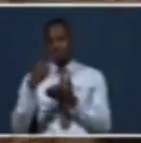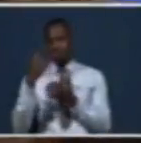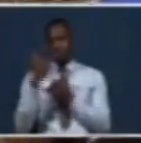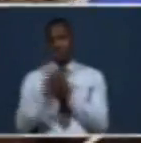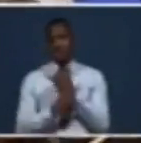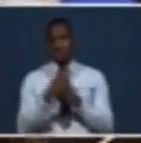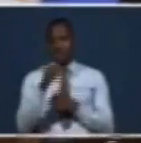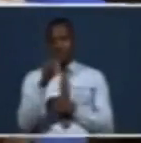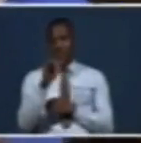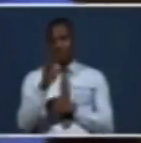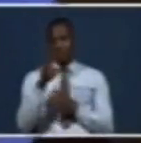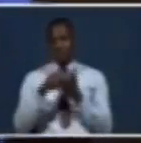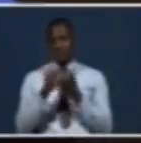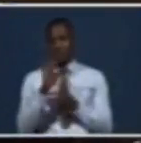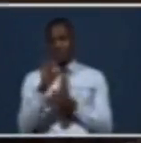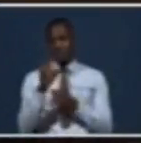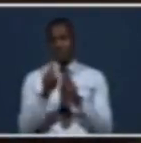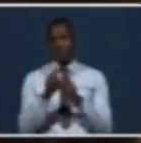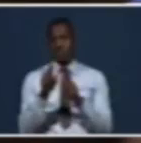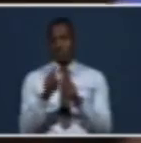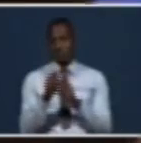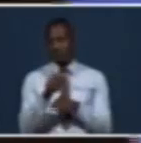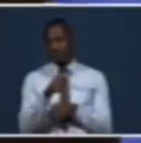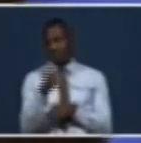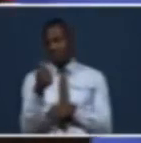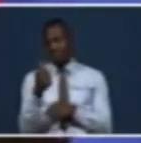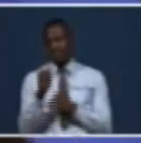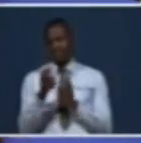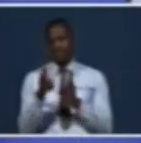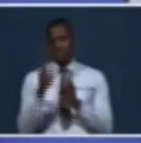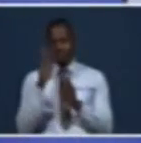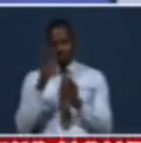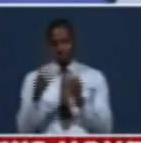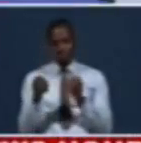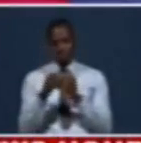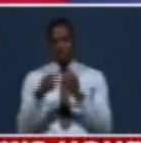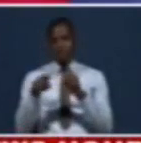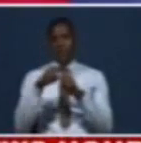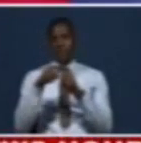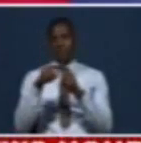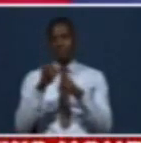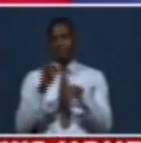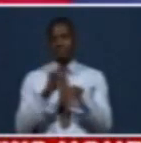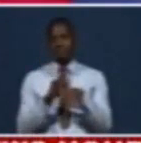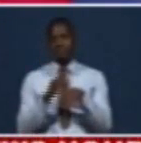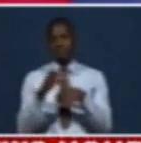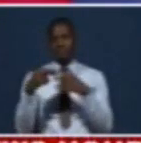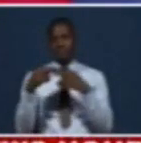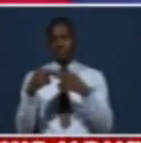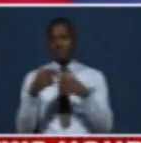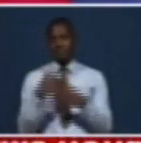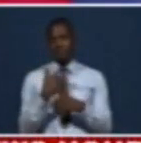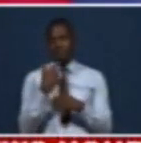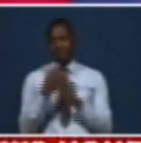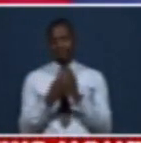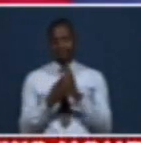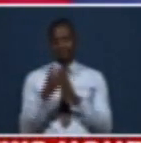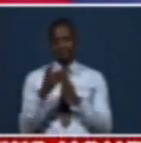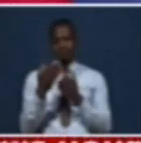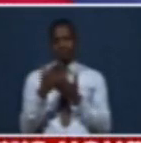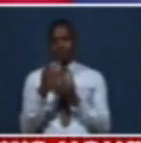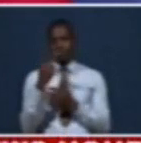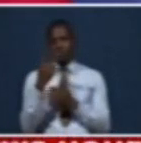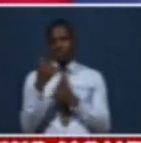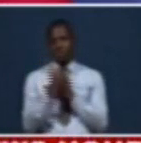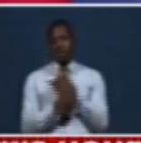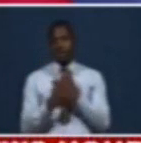in May 2019, is also another move yielding positive impact. The relations, as I say, that are being developed between our two